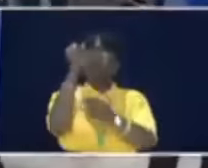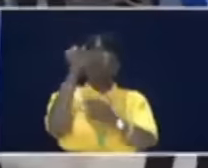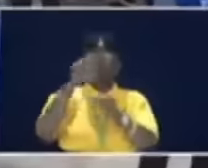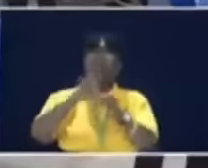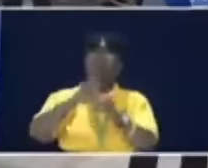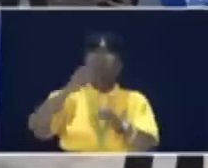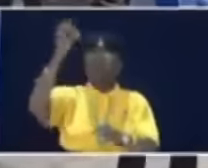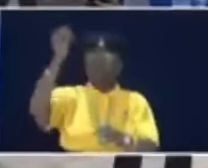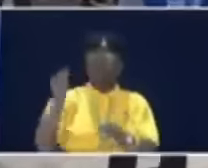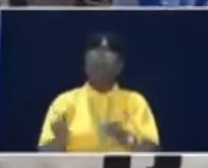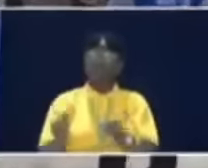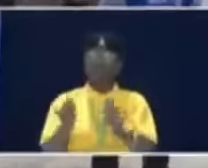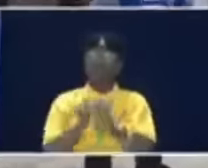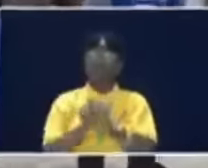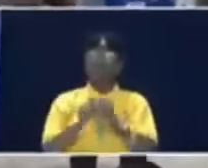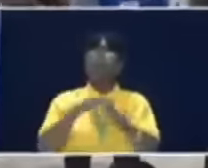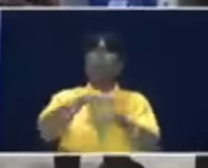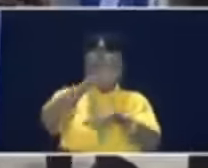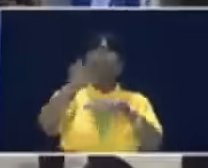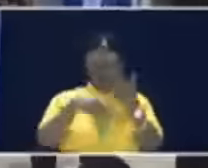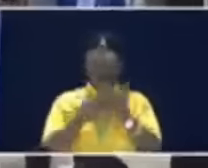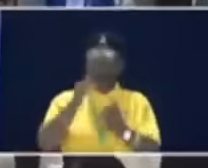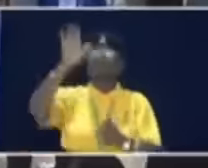spiritually with all your children